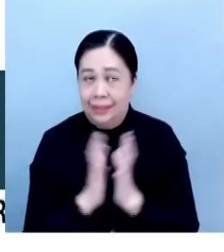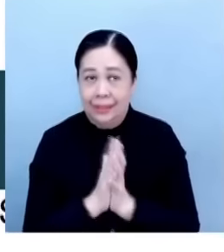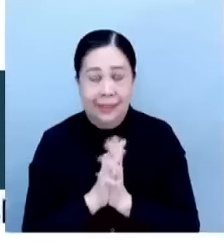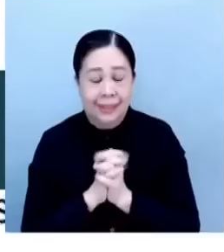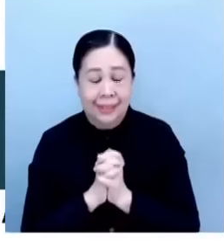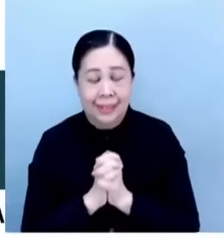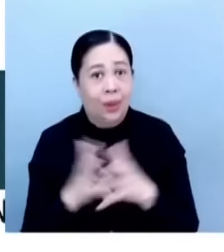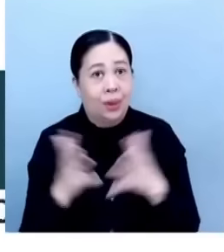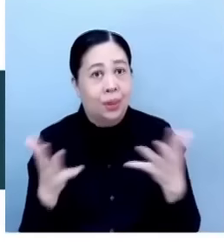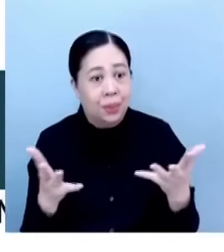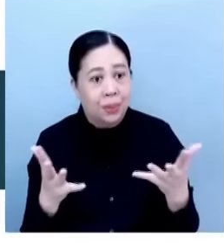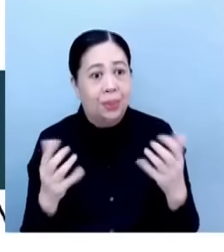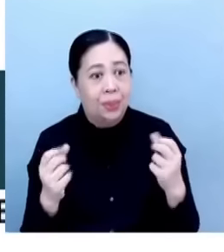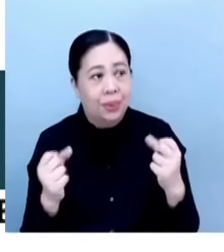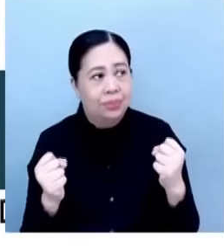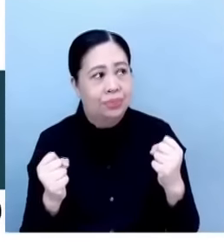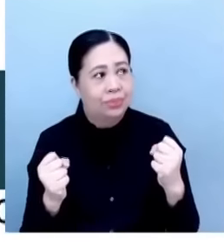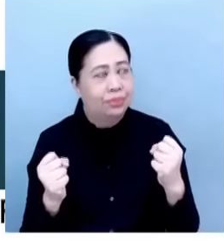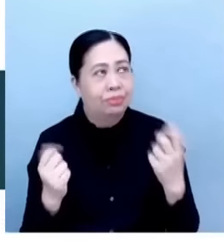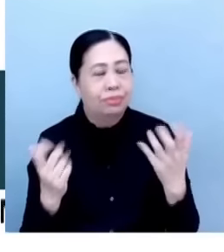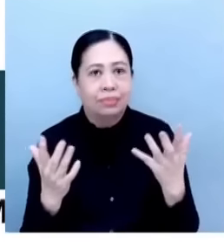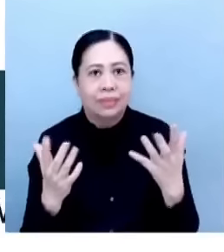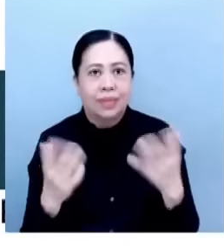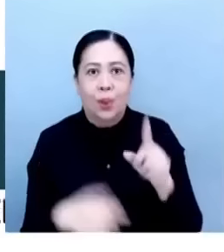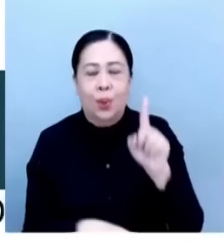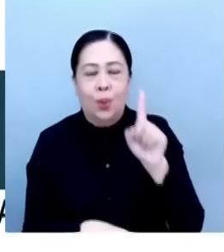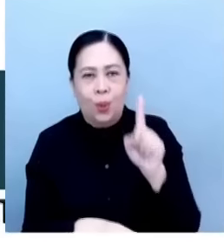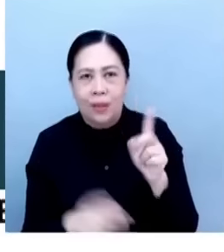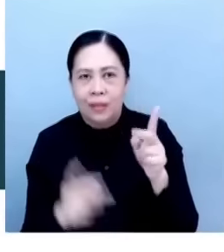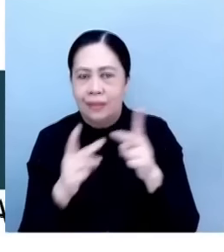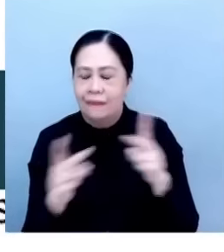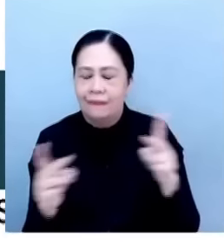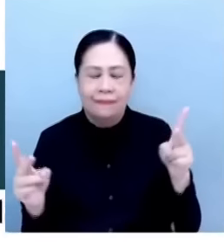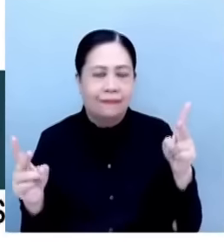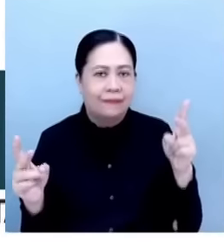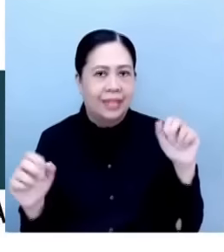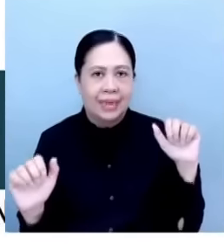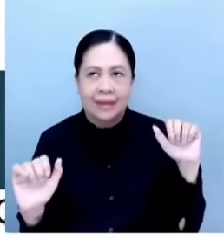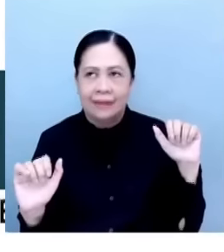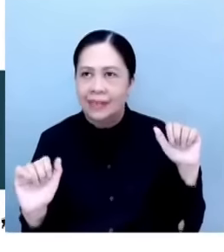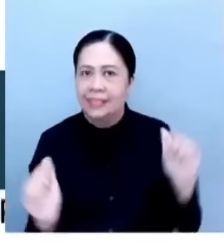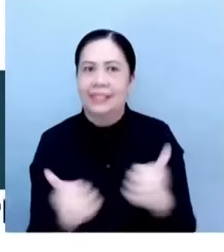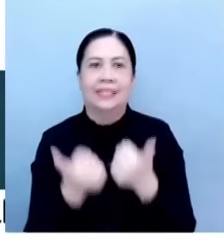It's going to be one very challenging route